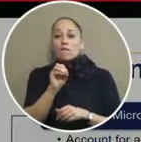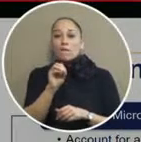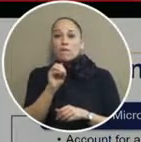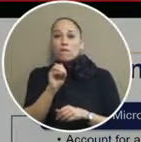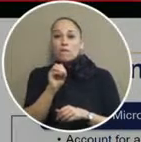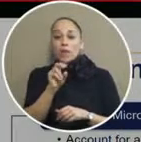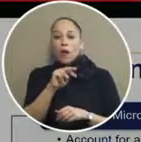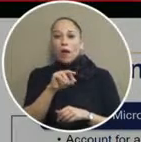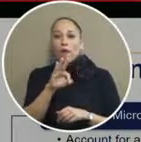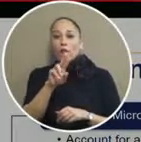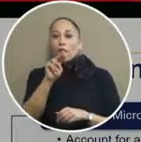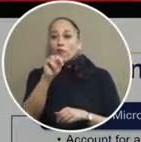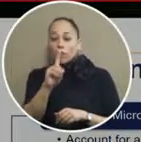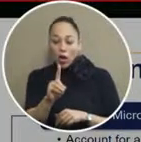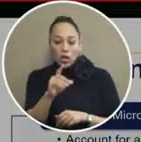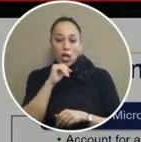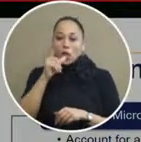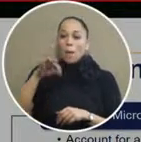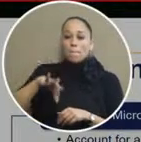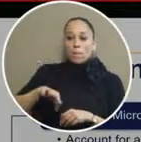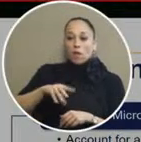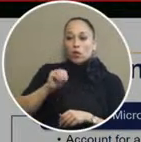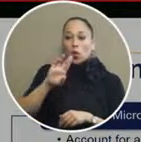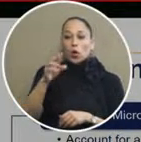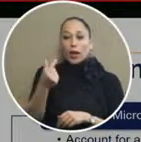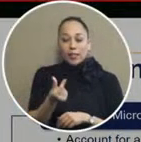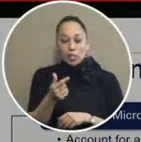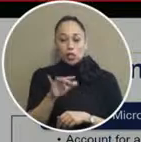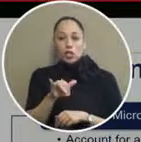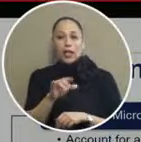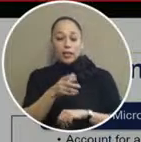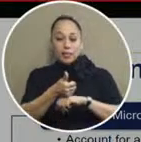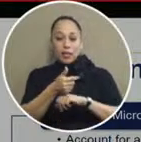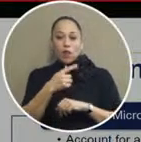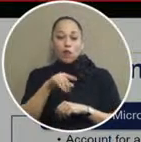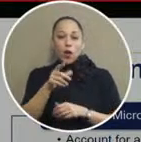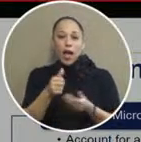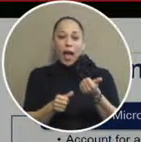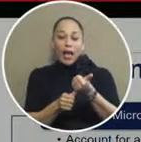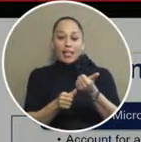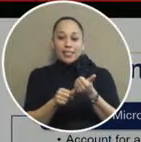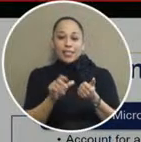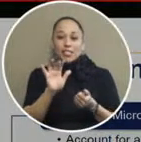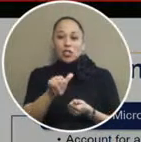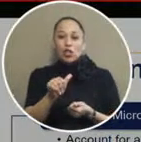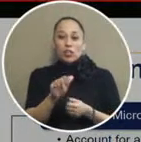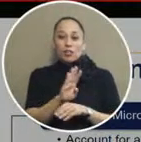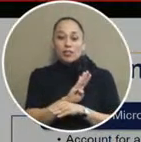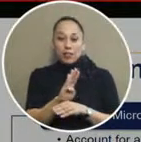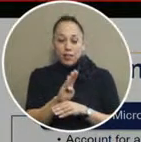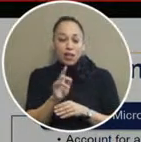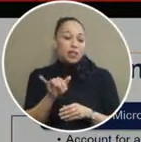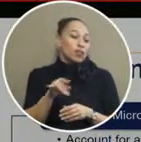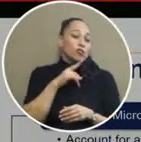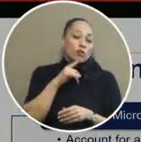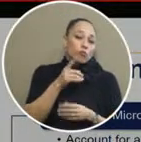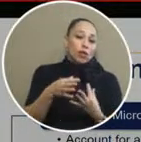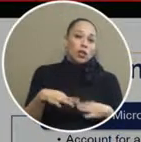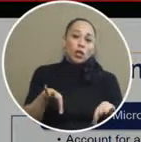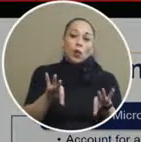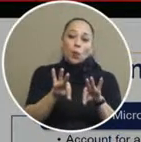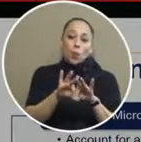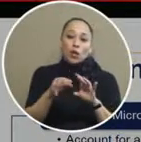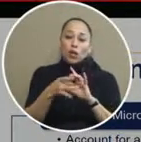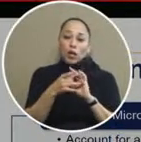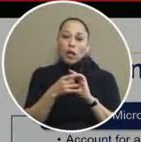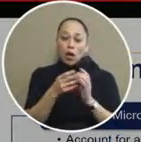other nonprofits and other organizations that have stood up to assist these businesses. This is all very important just in terms